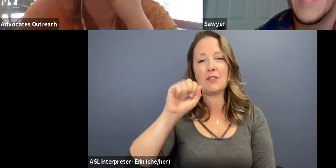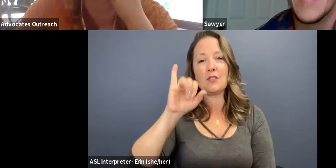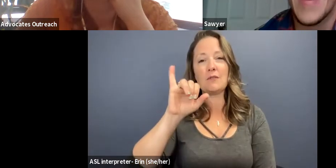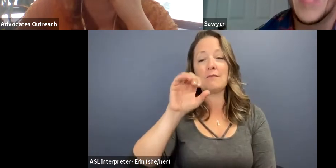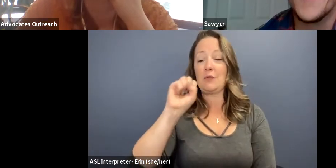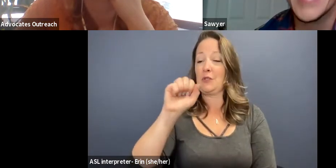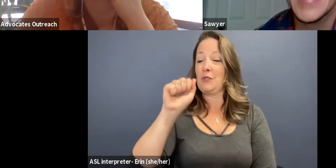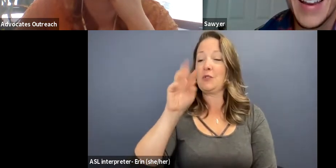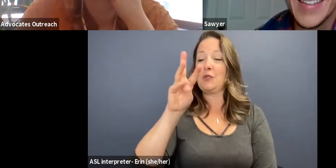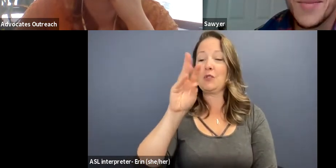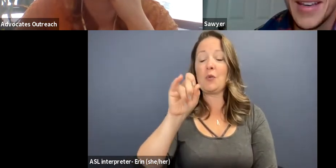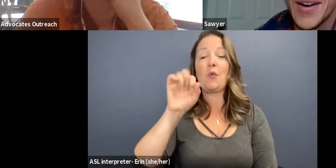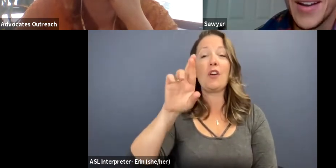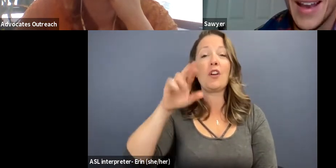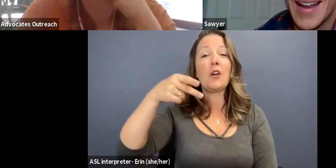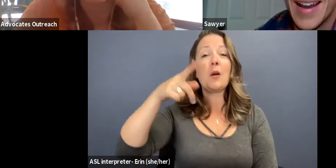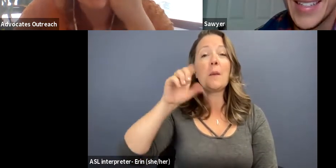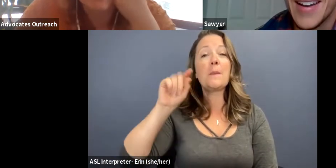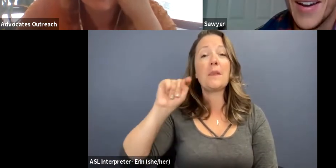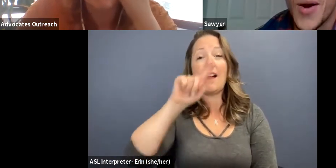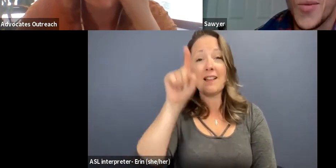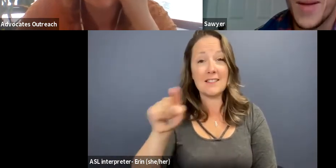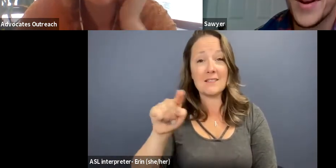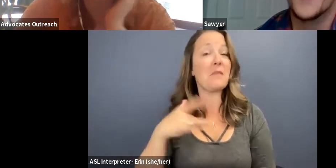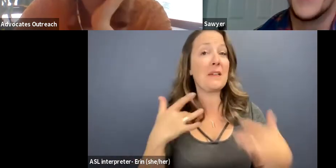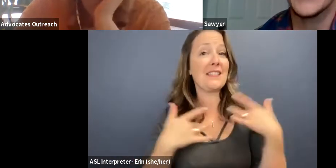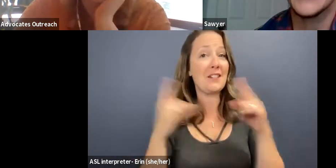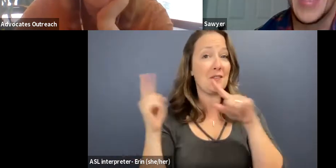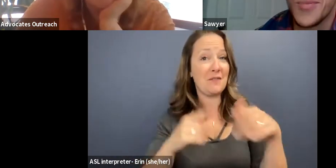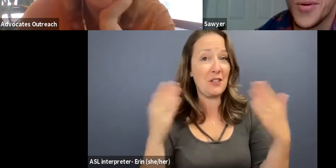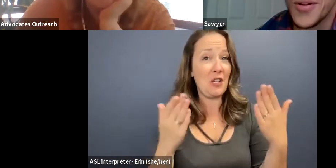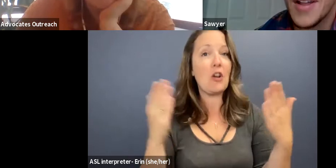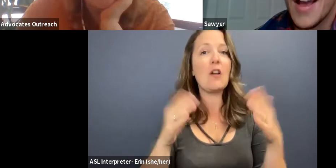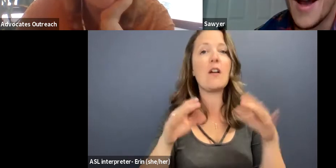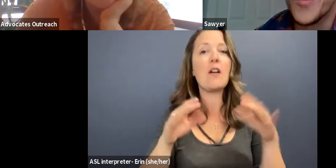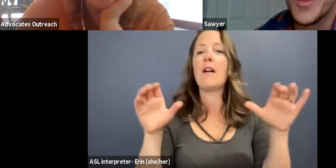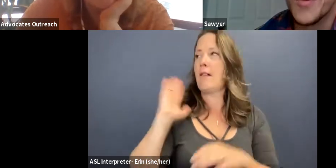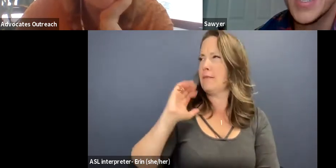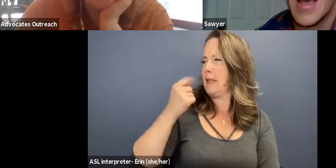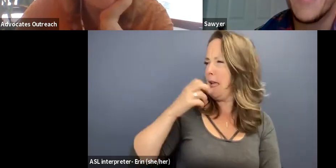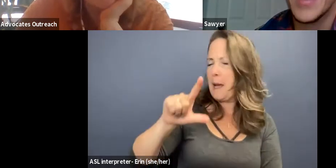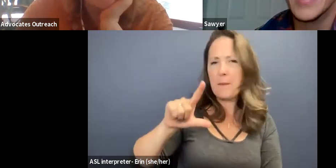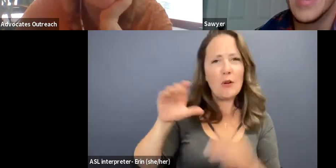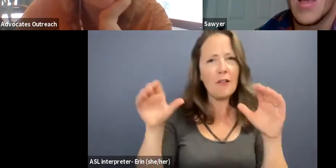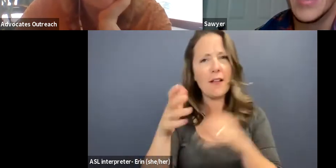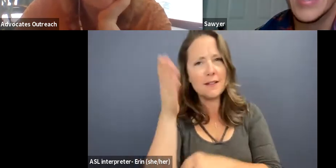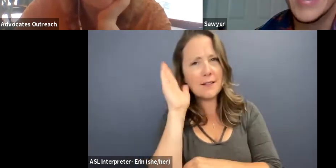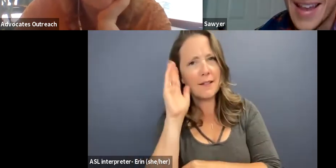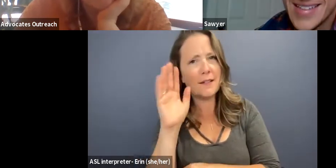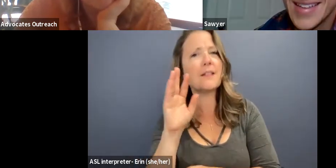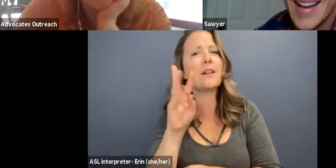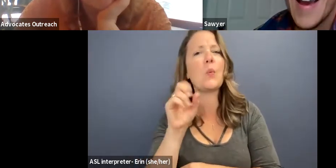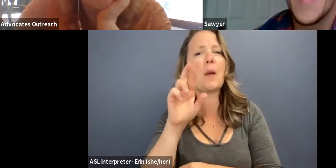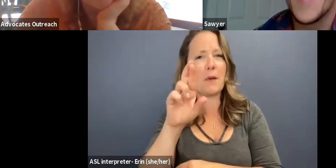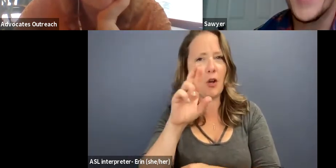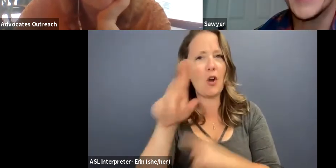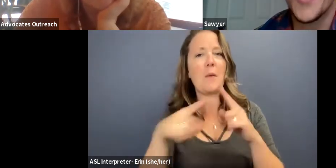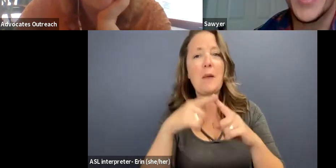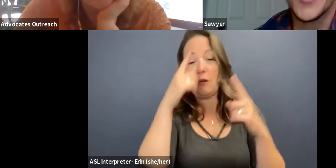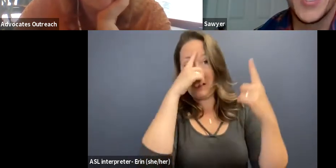of gratitude for our American Sign Language interpreters, which is provided through Think Self Minnesota Deaf Education